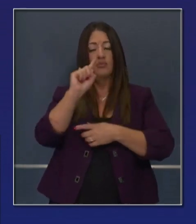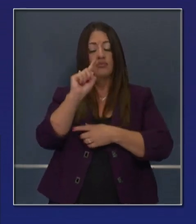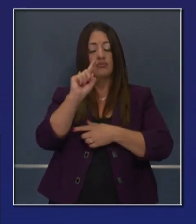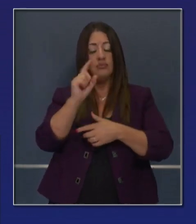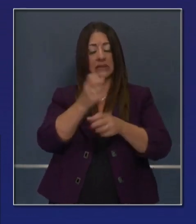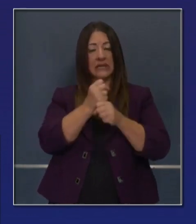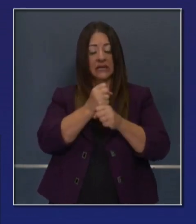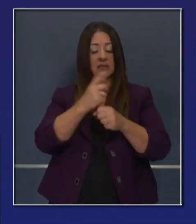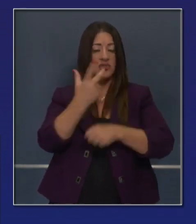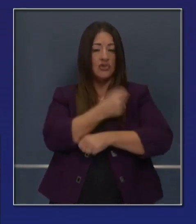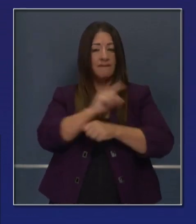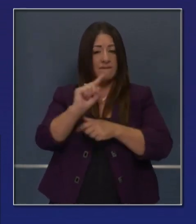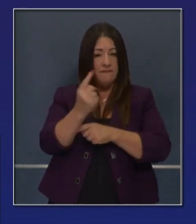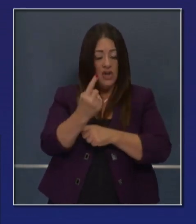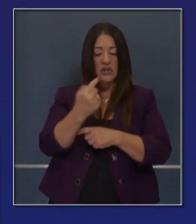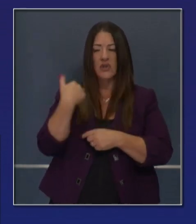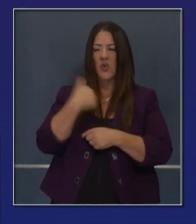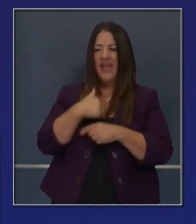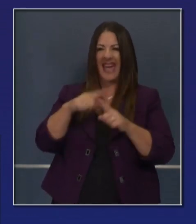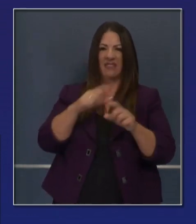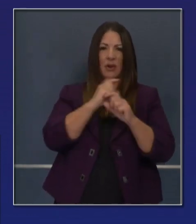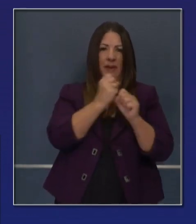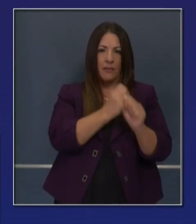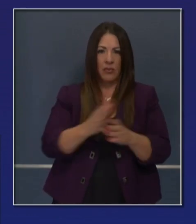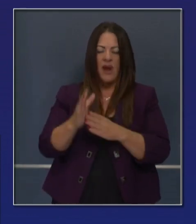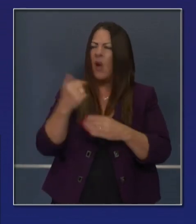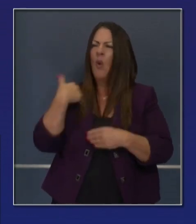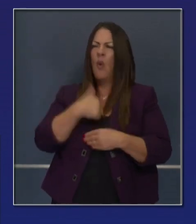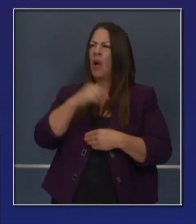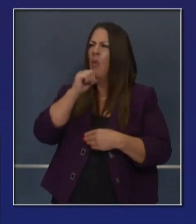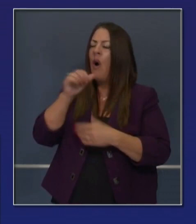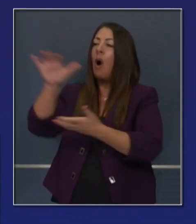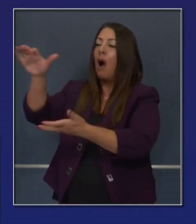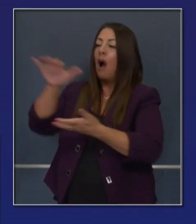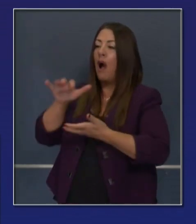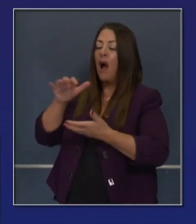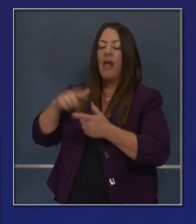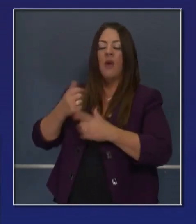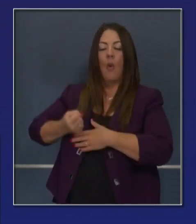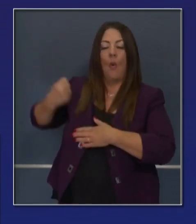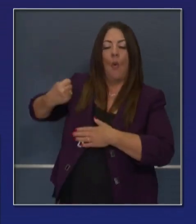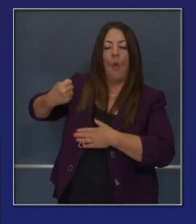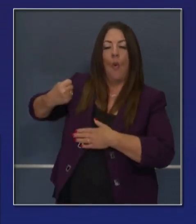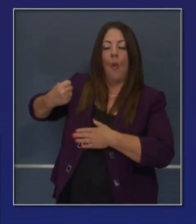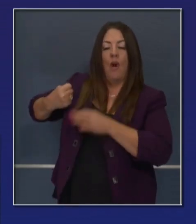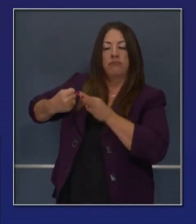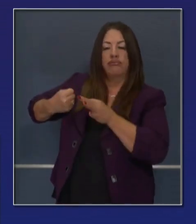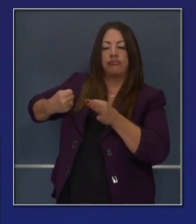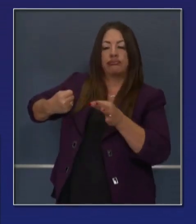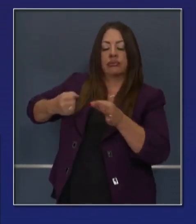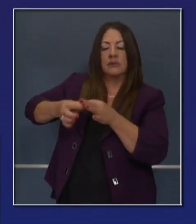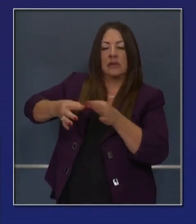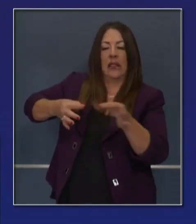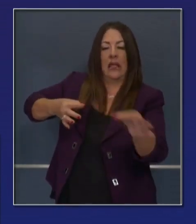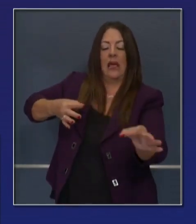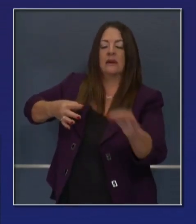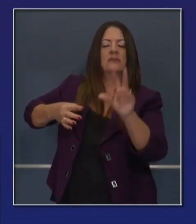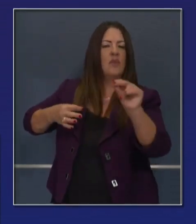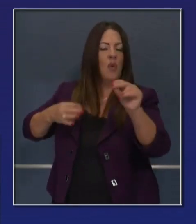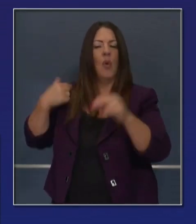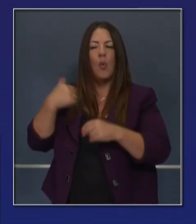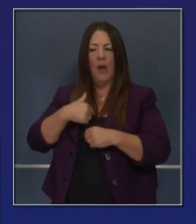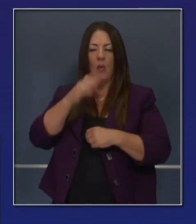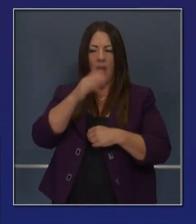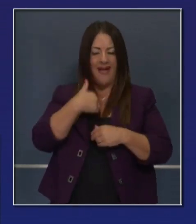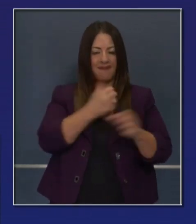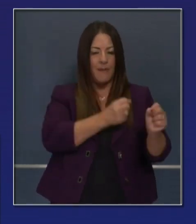when we get the vaccine. In no way delaying distribution, but preparing ourselves like few other states are going to be able to. So we